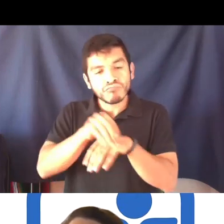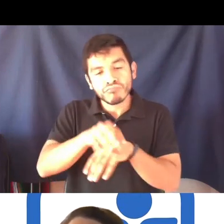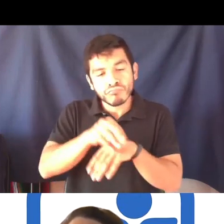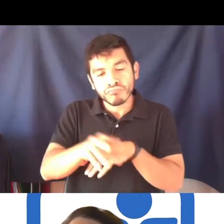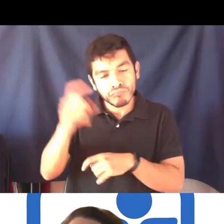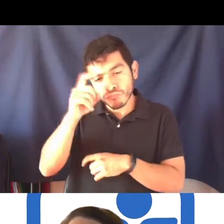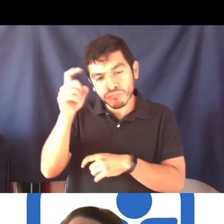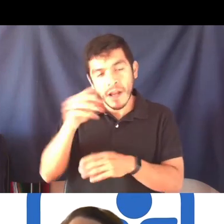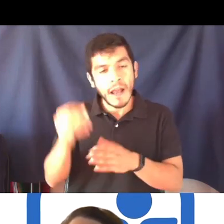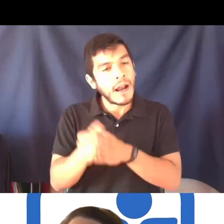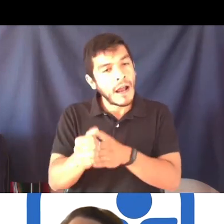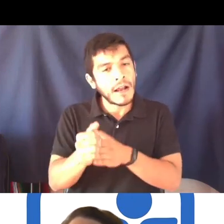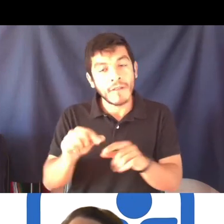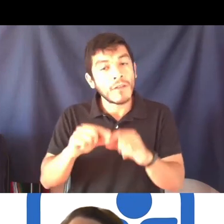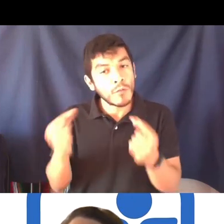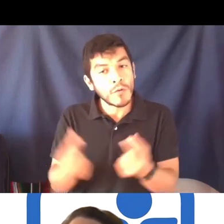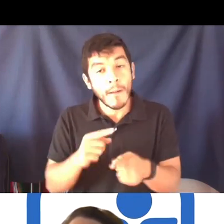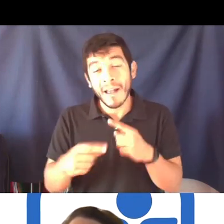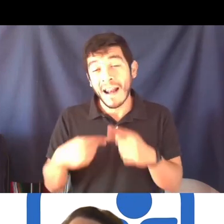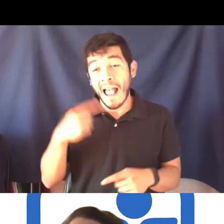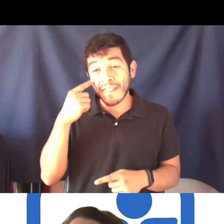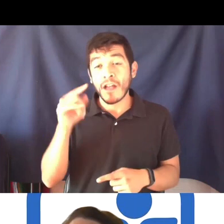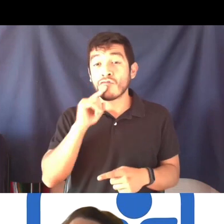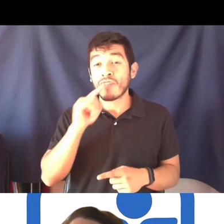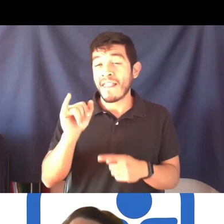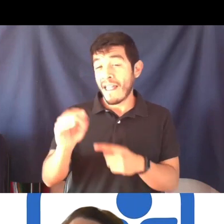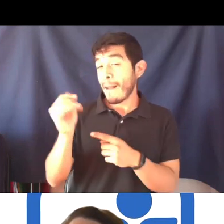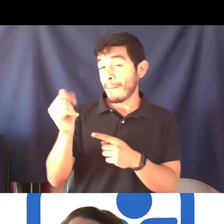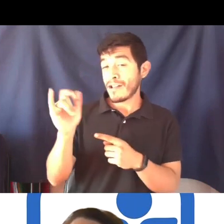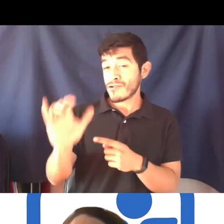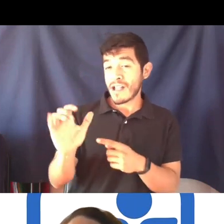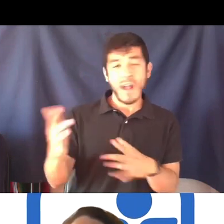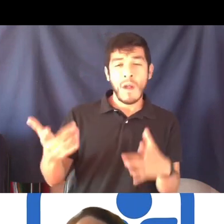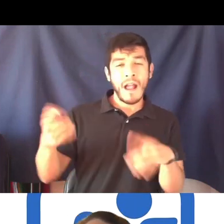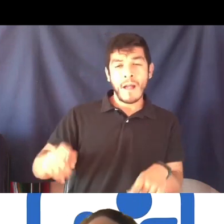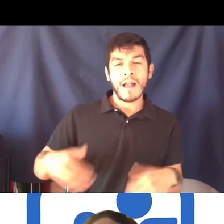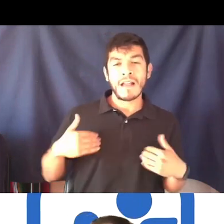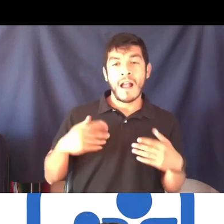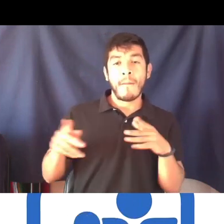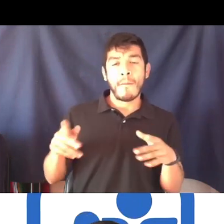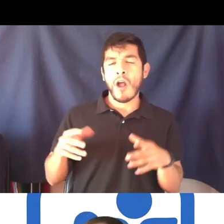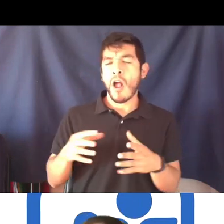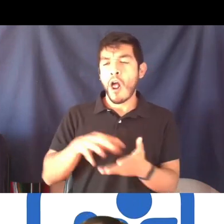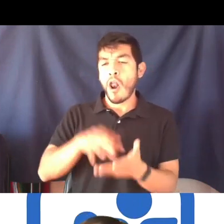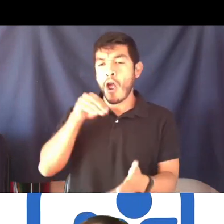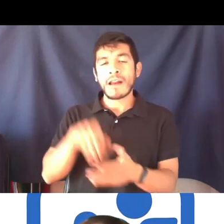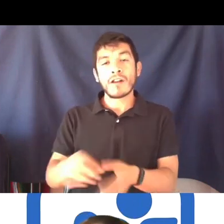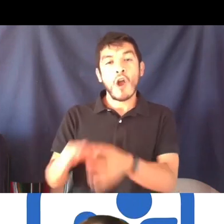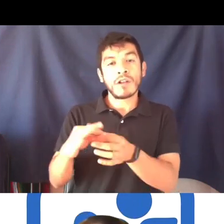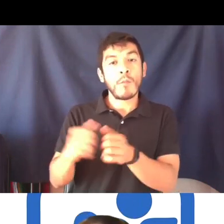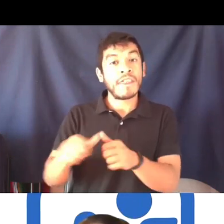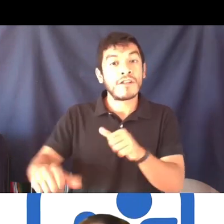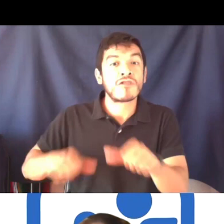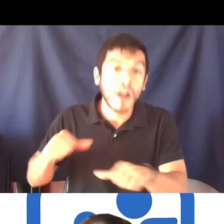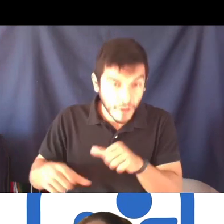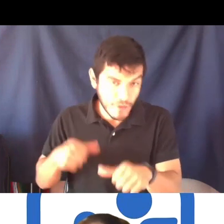into the group. I think the magic of it is that these young people learn to be in relationship with each other, right? And they